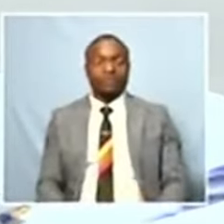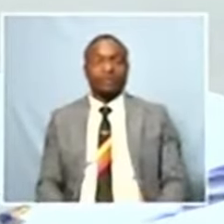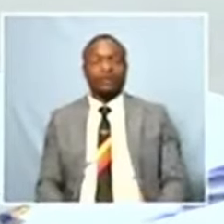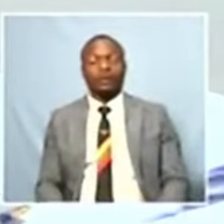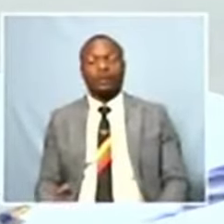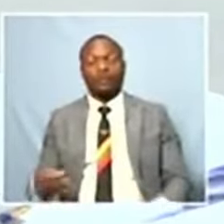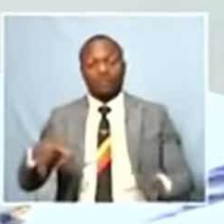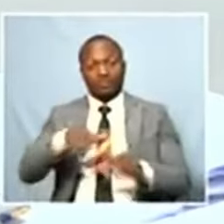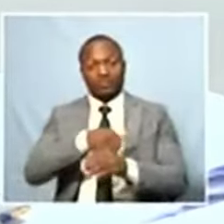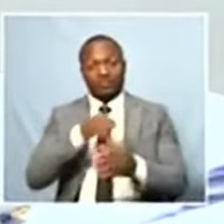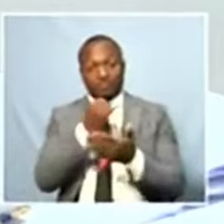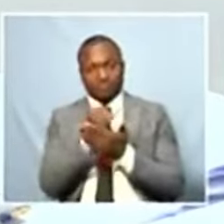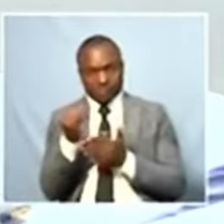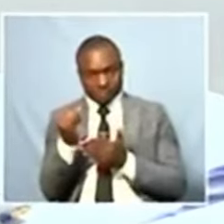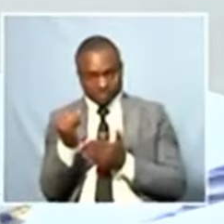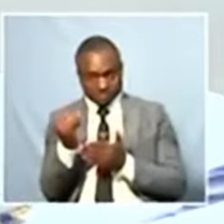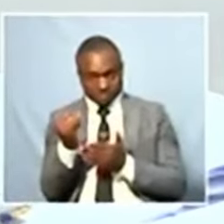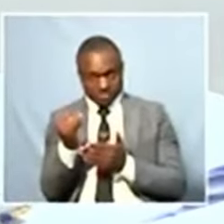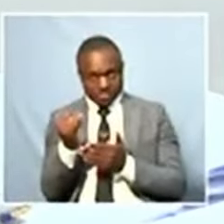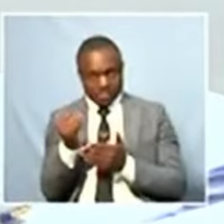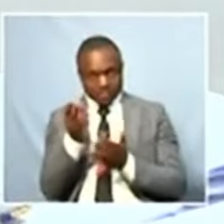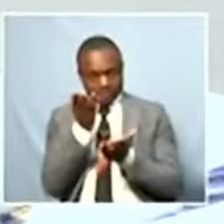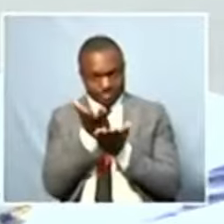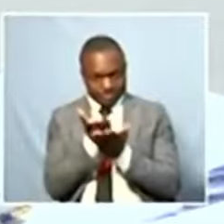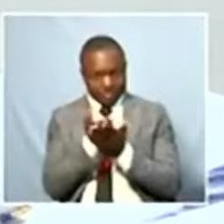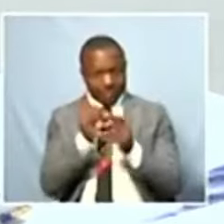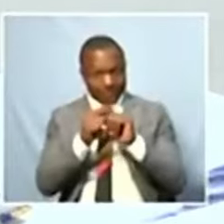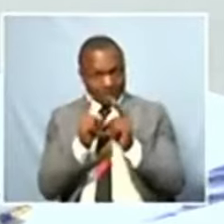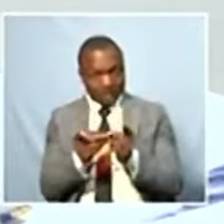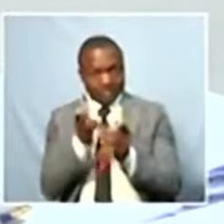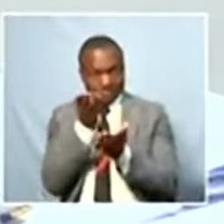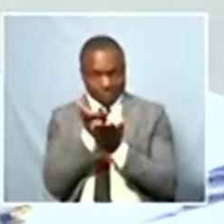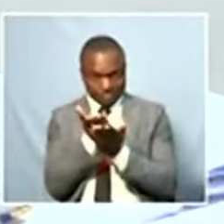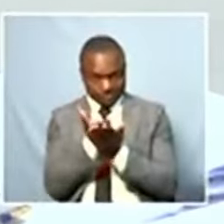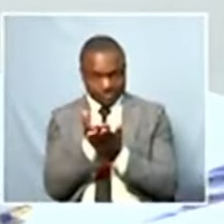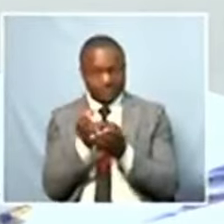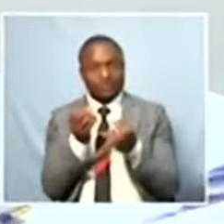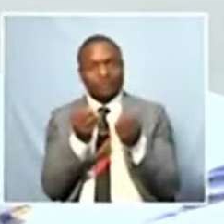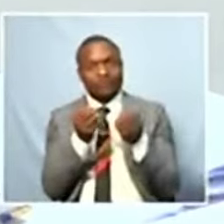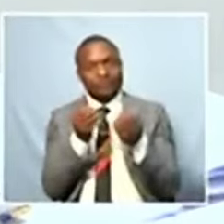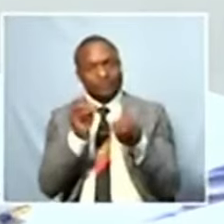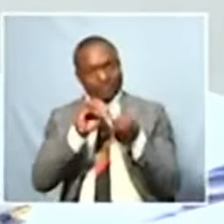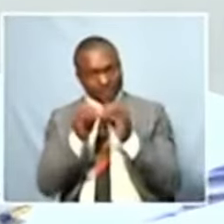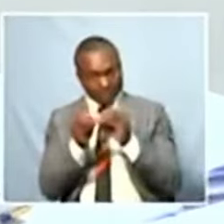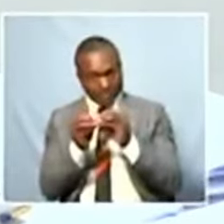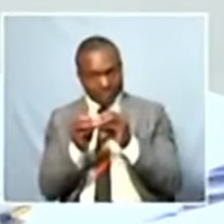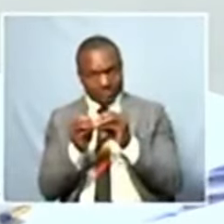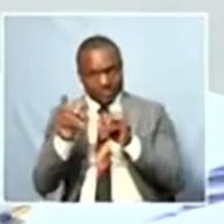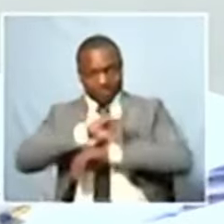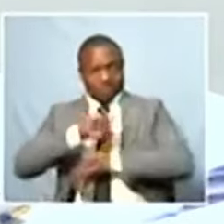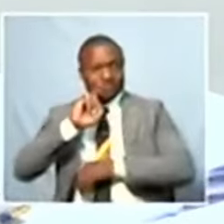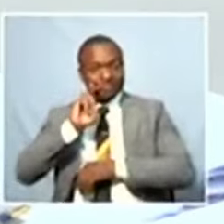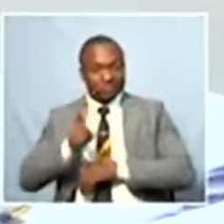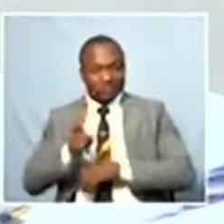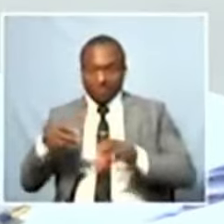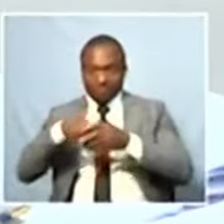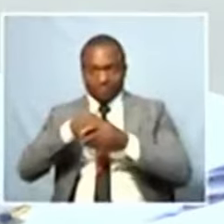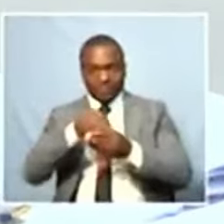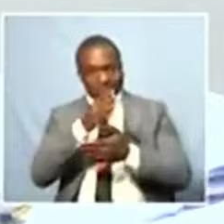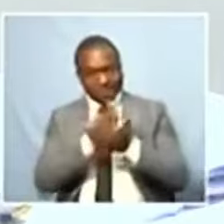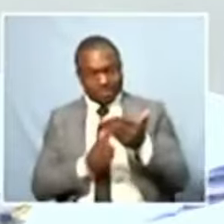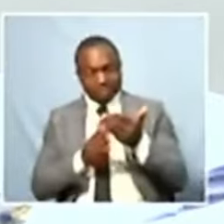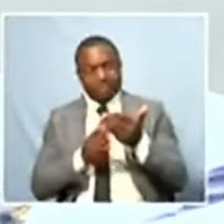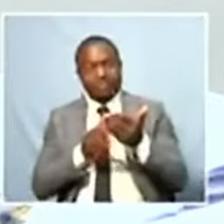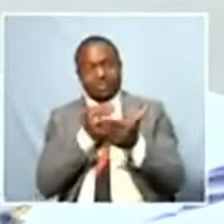Including on issues of appeal, but appeal for number of days, we need to take into account some complexities